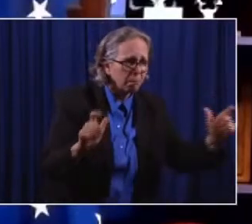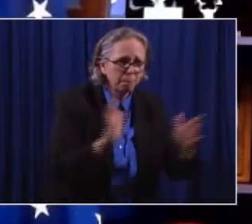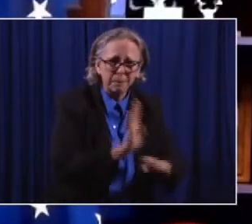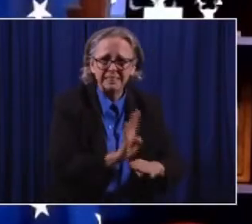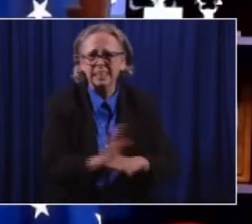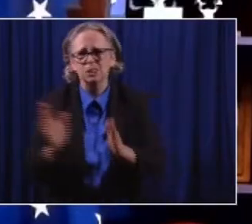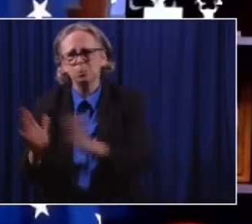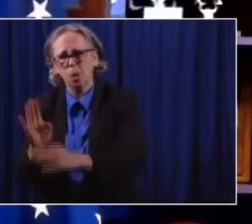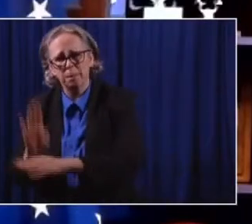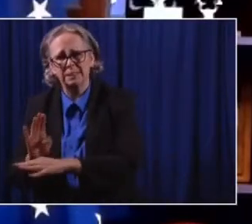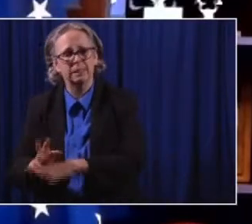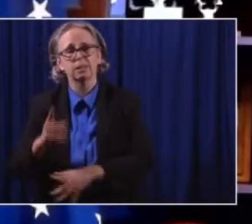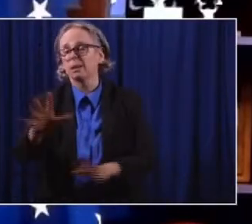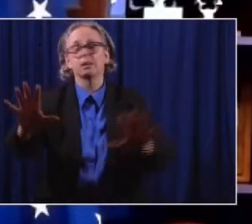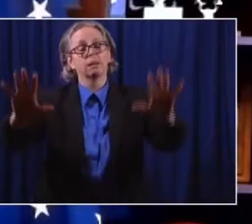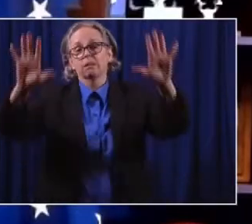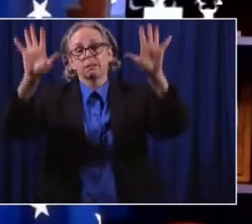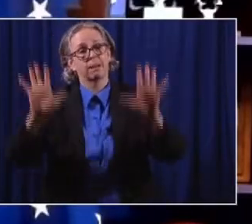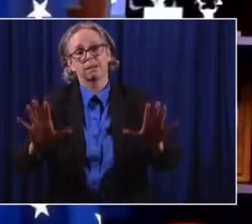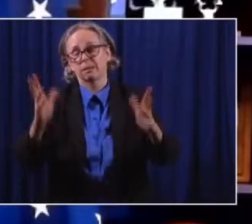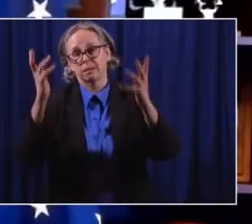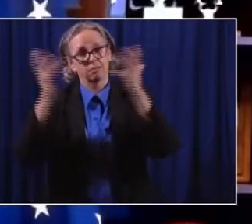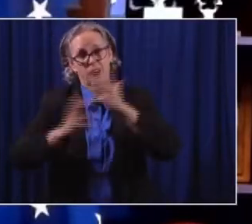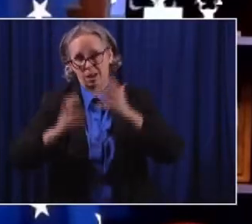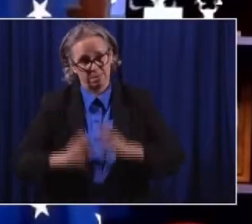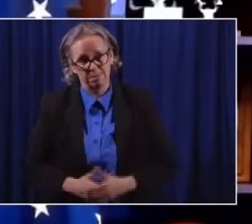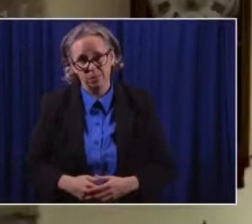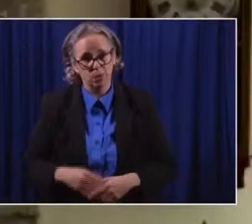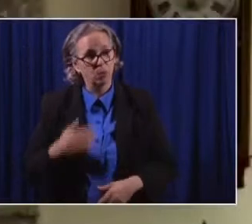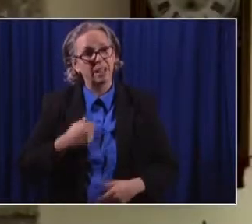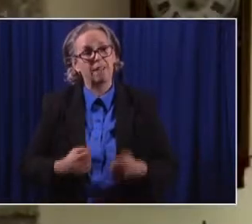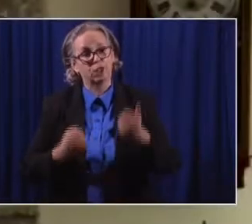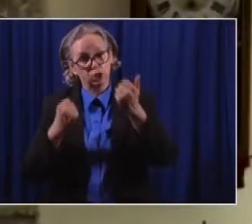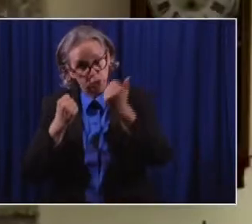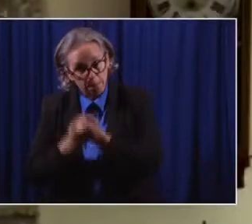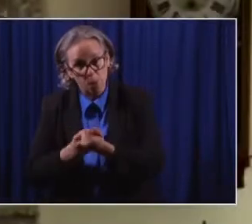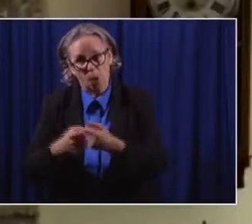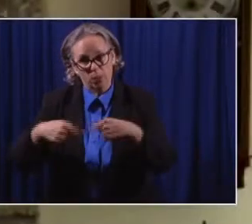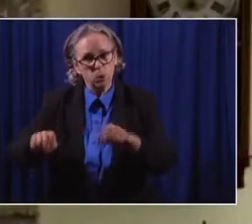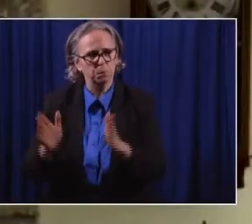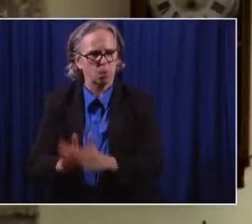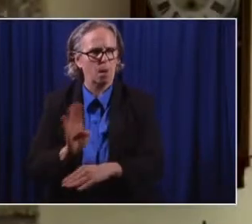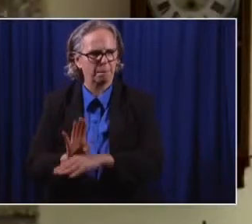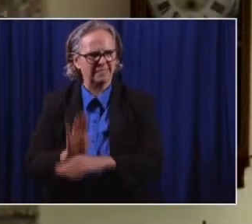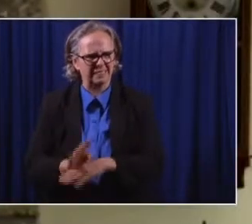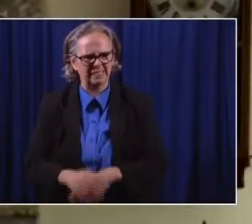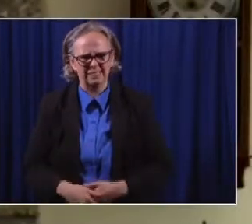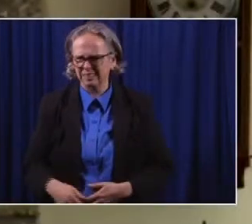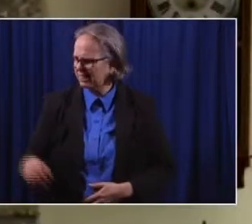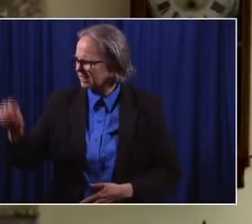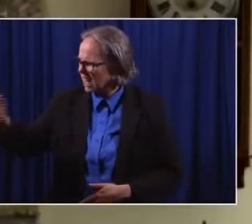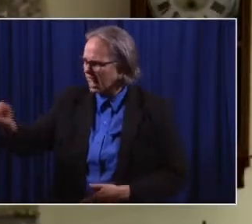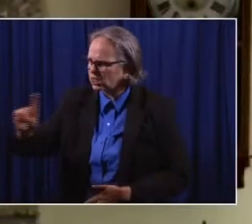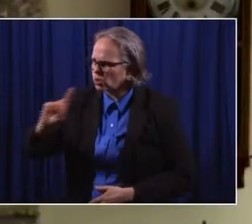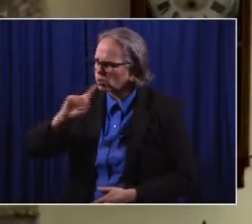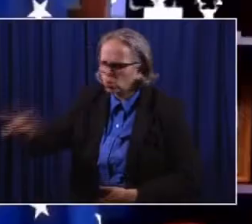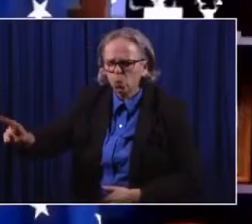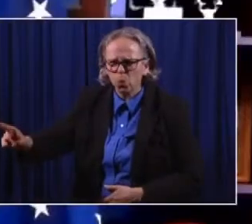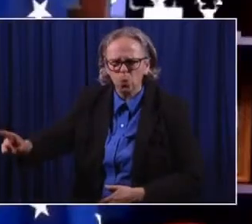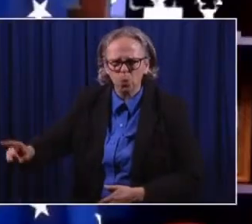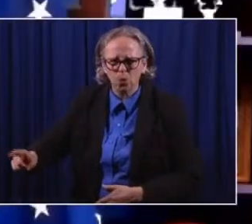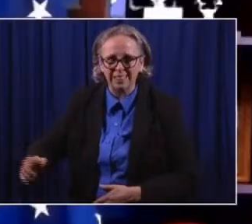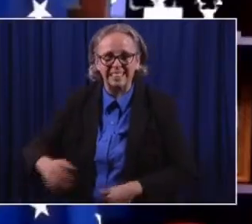and we need to support them because they're supporting us. So back to you. We do indeed. Thank you very much. Time for